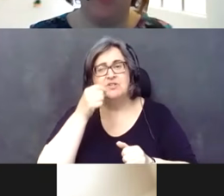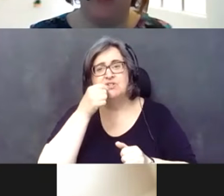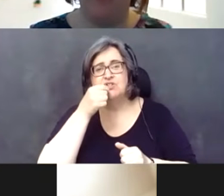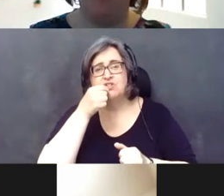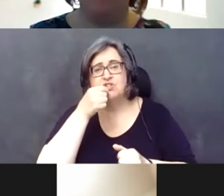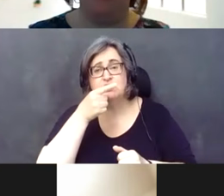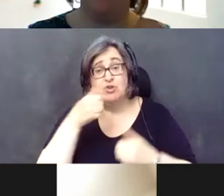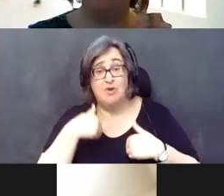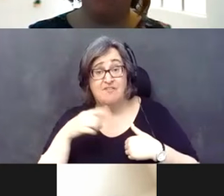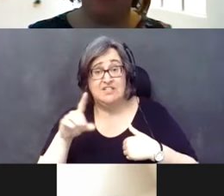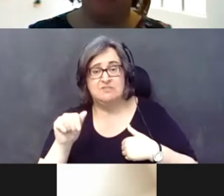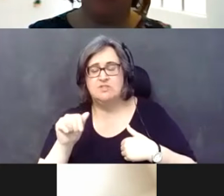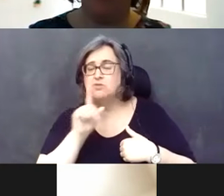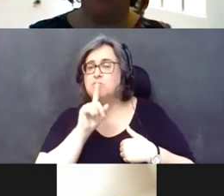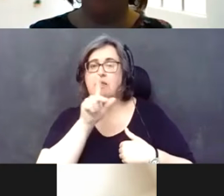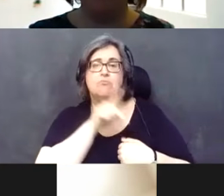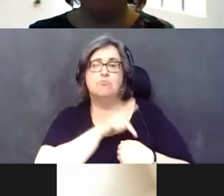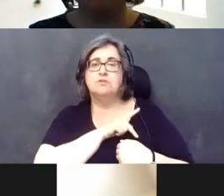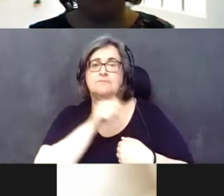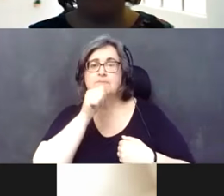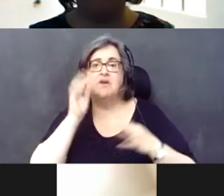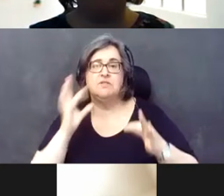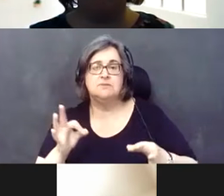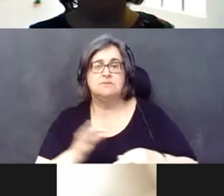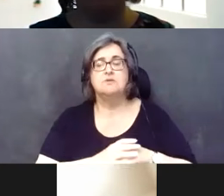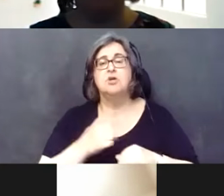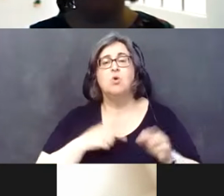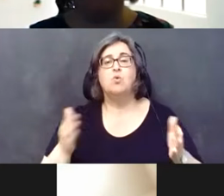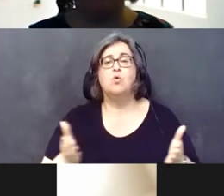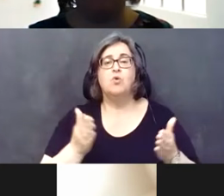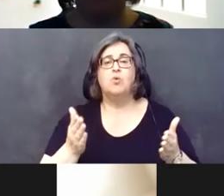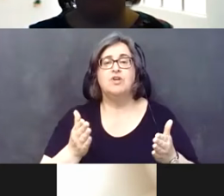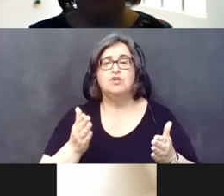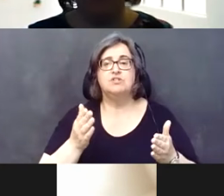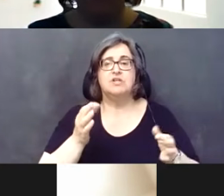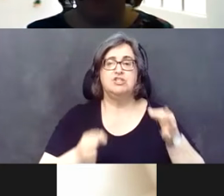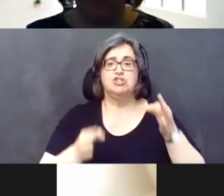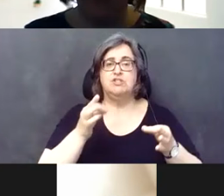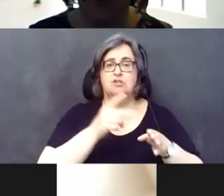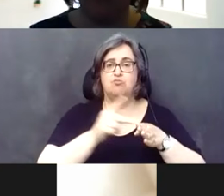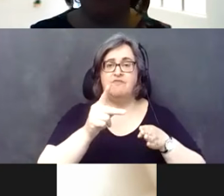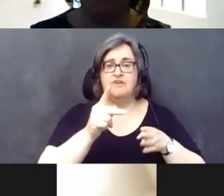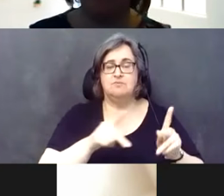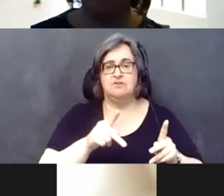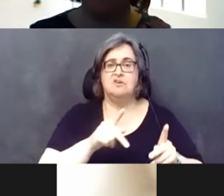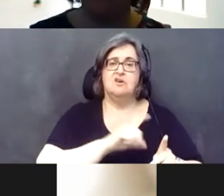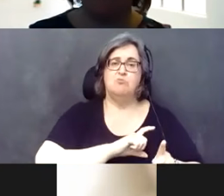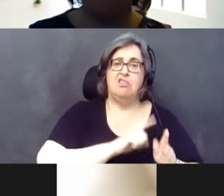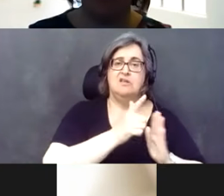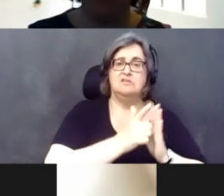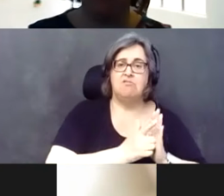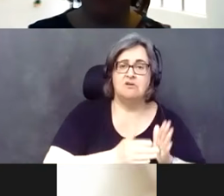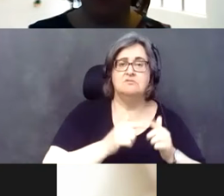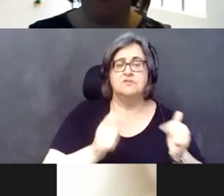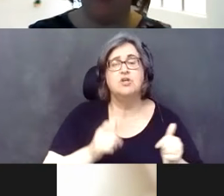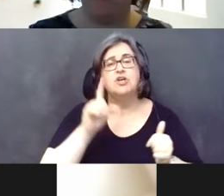personal choice. We want people to think about it that way. And we always encourage justice professionals to kind of approach everybody the same